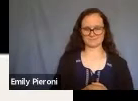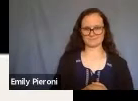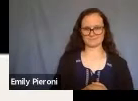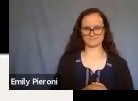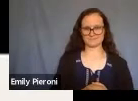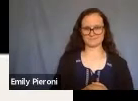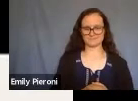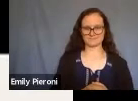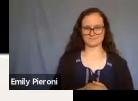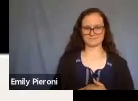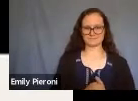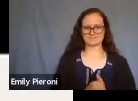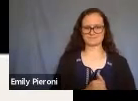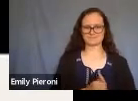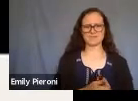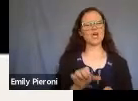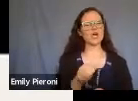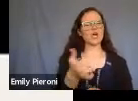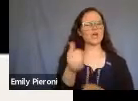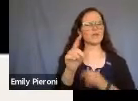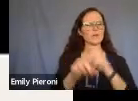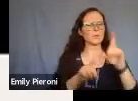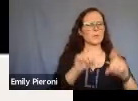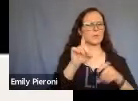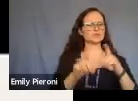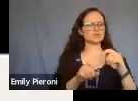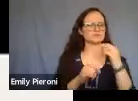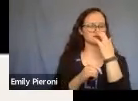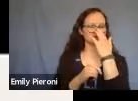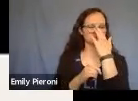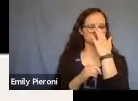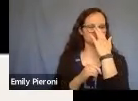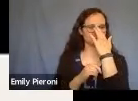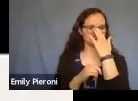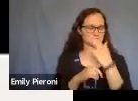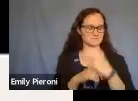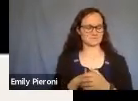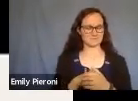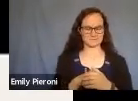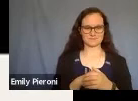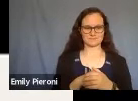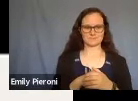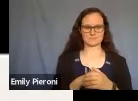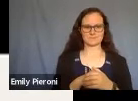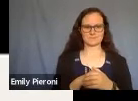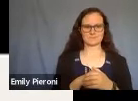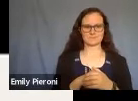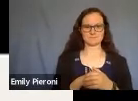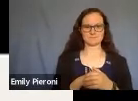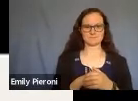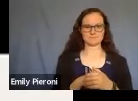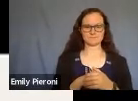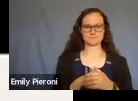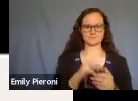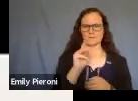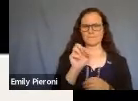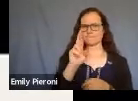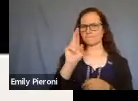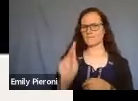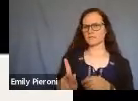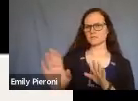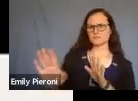What else can I answer? The future, Mark? Yeah, of course. Just a second here.